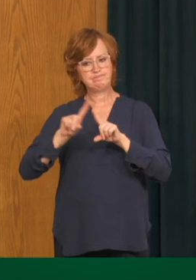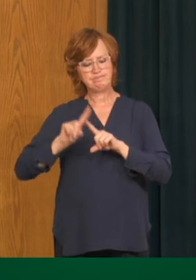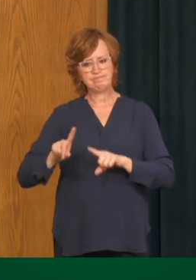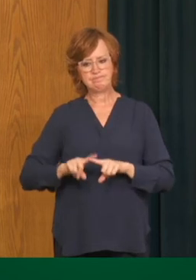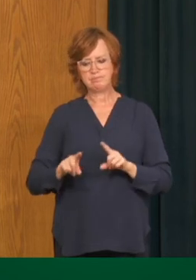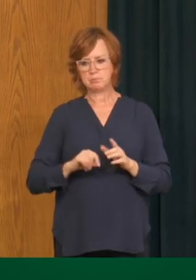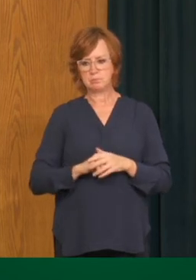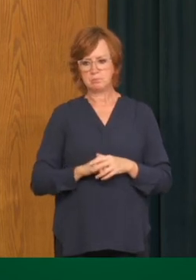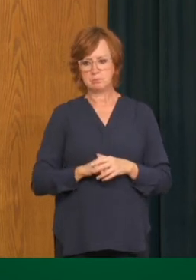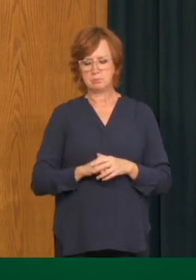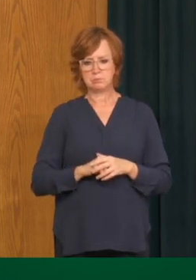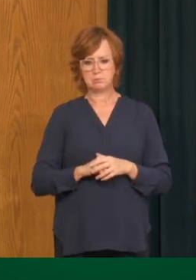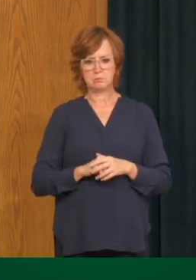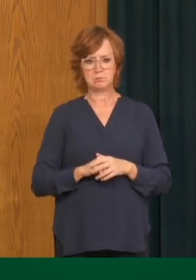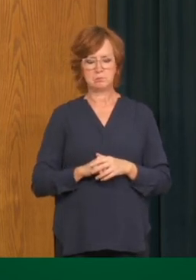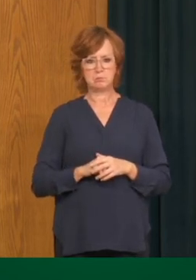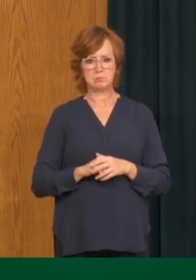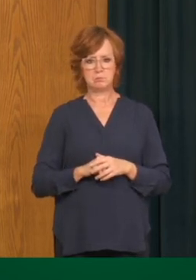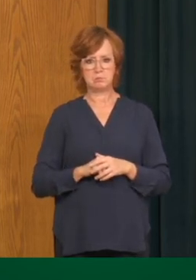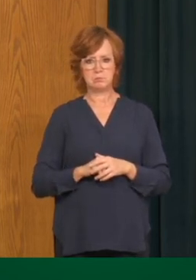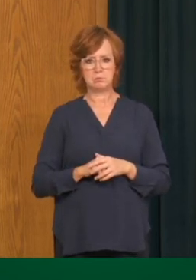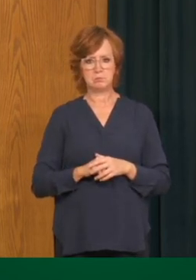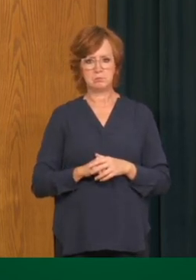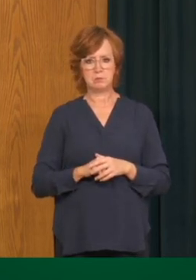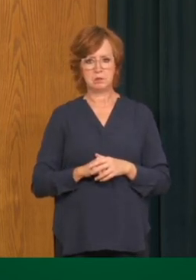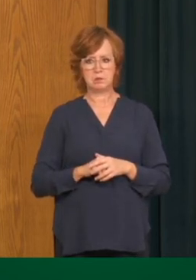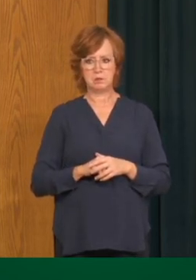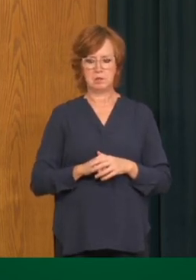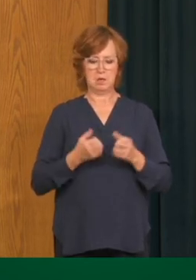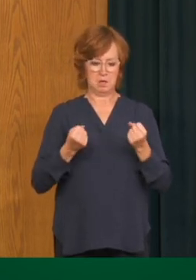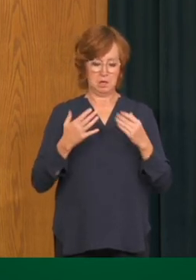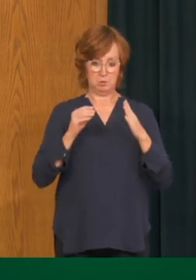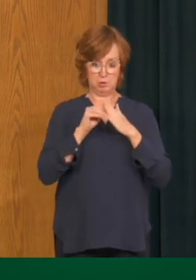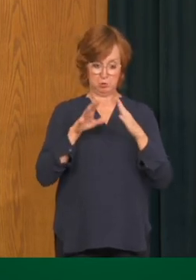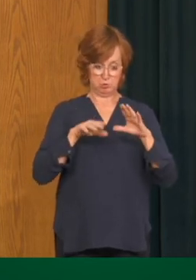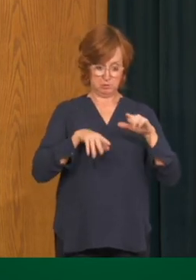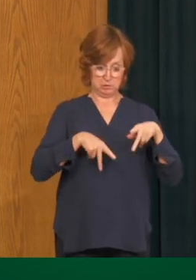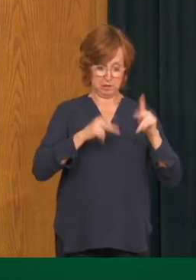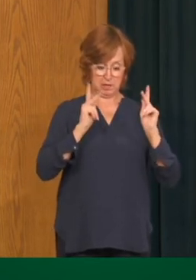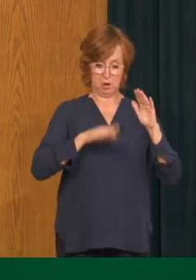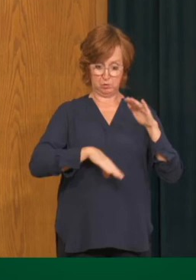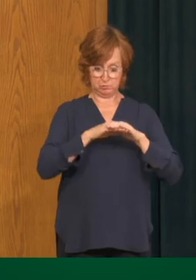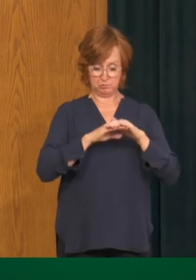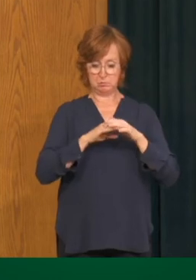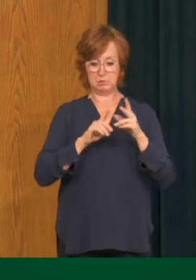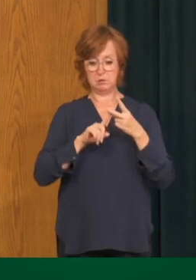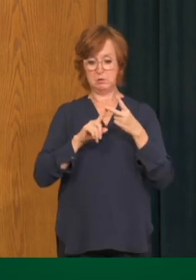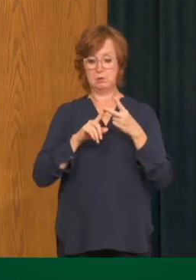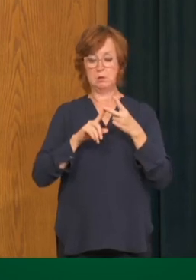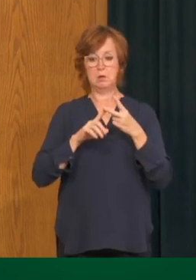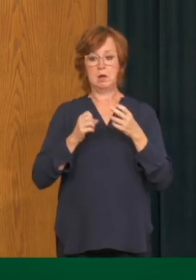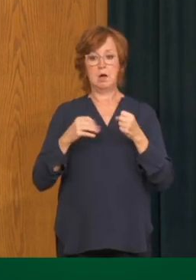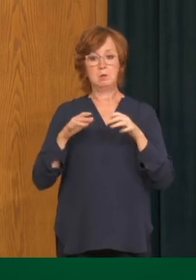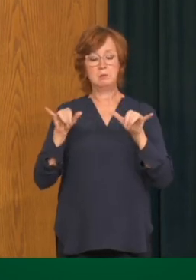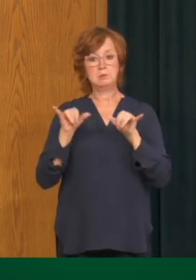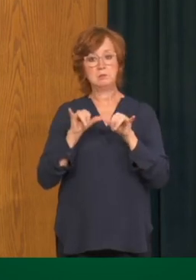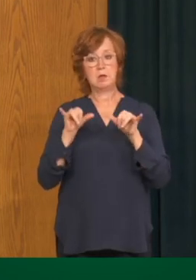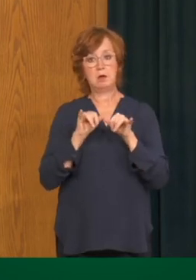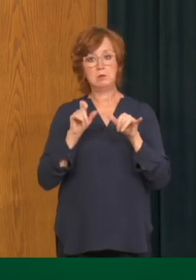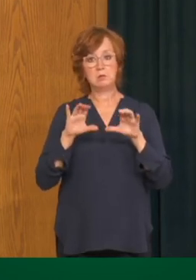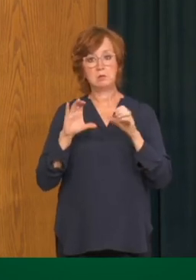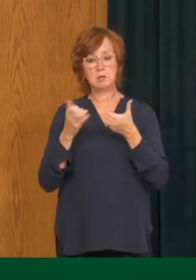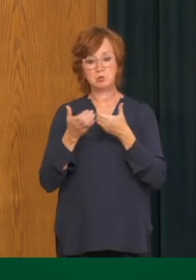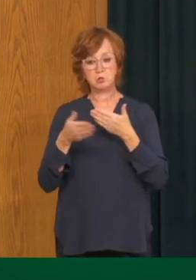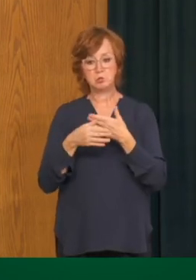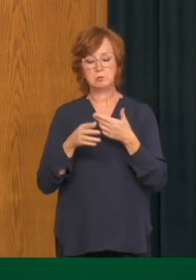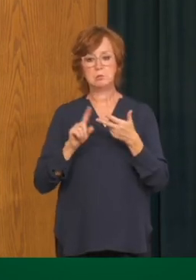other parameters in terms of additional space to enable cohorting as required from another school within the same school